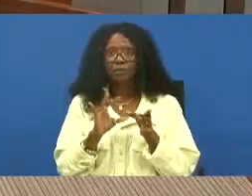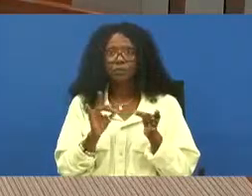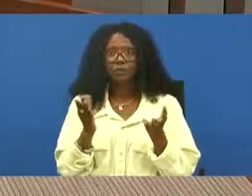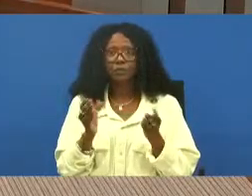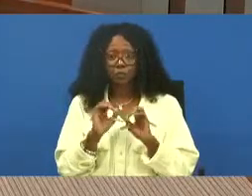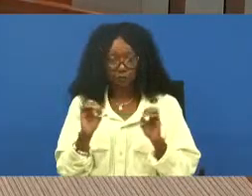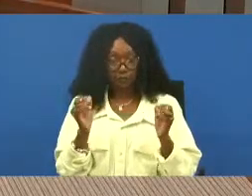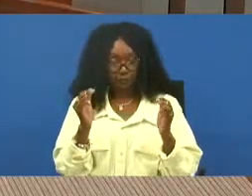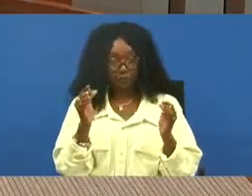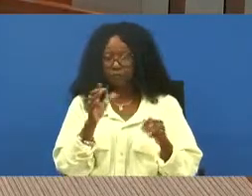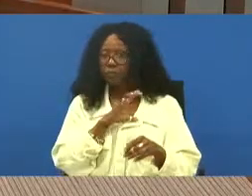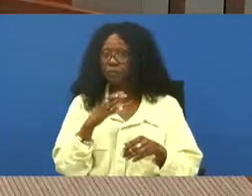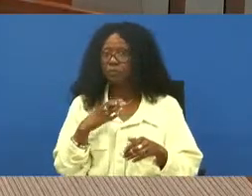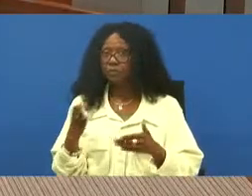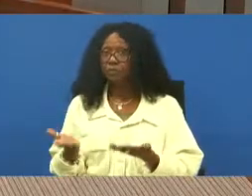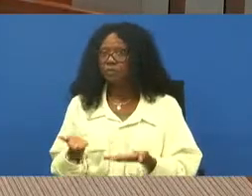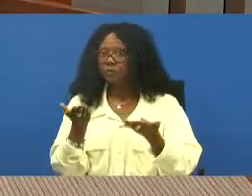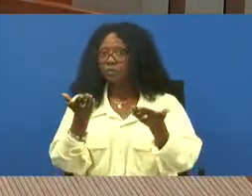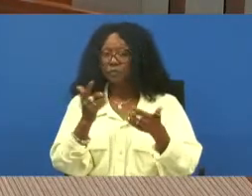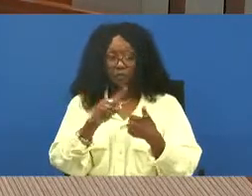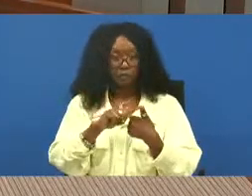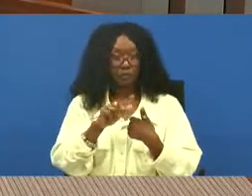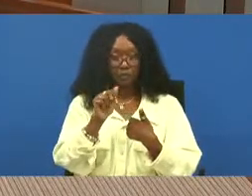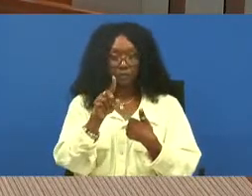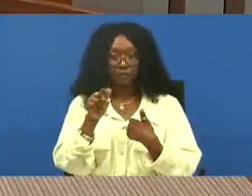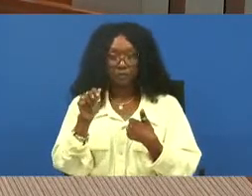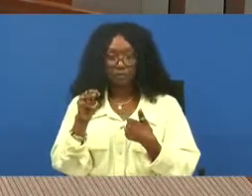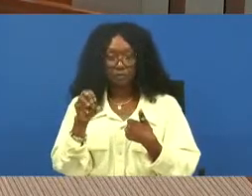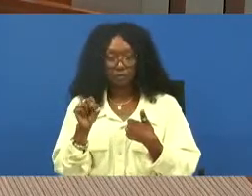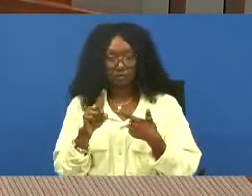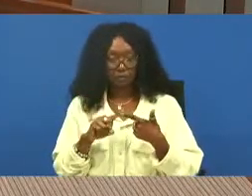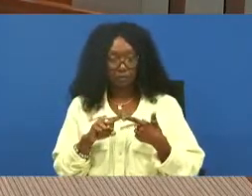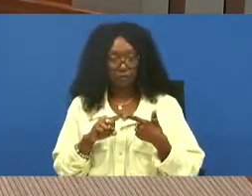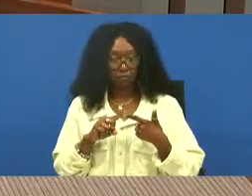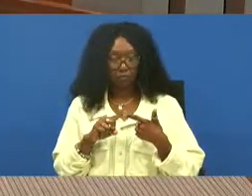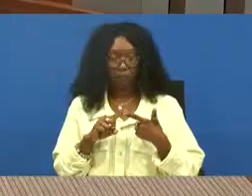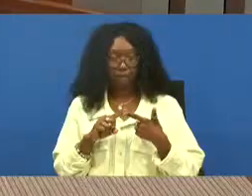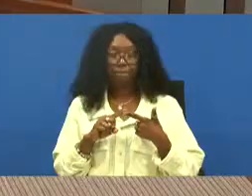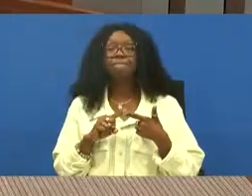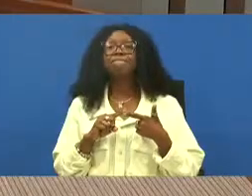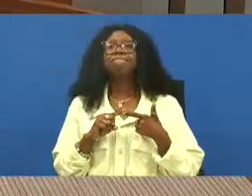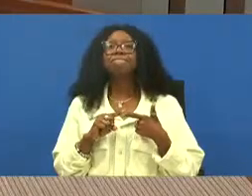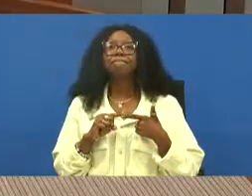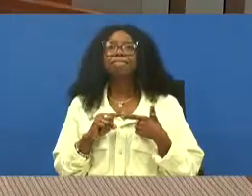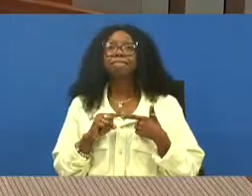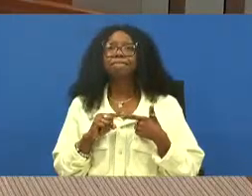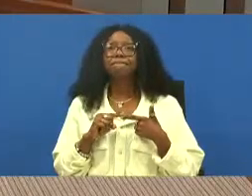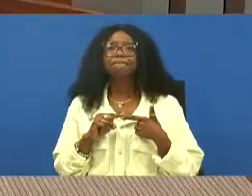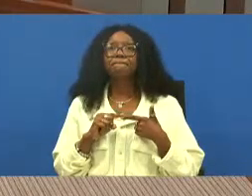Seeing none, we'll go to council. We have a motion. Motion by Councilwoman Adams. We have a second.